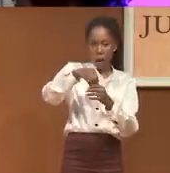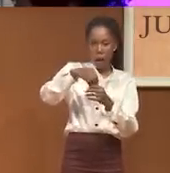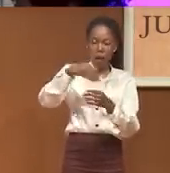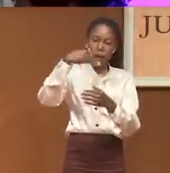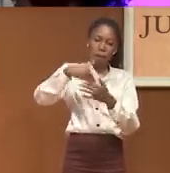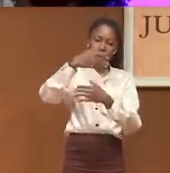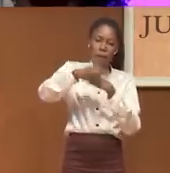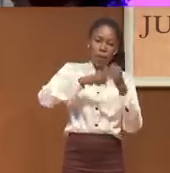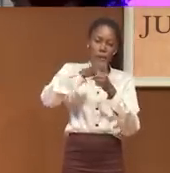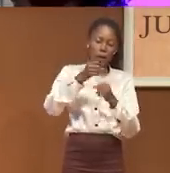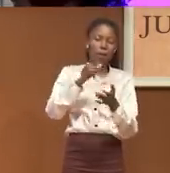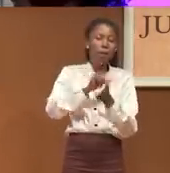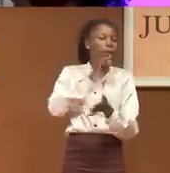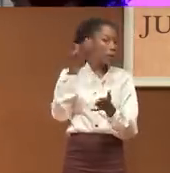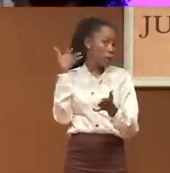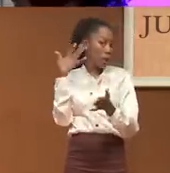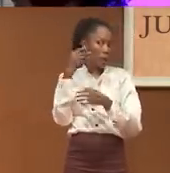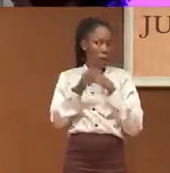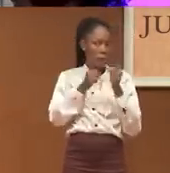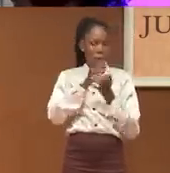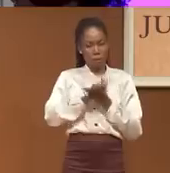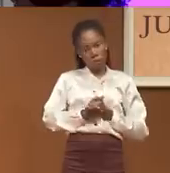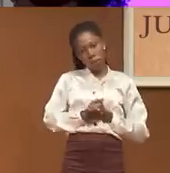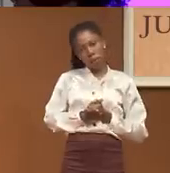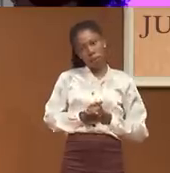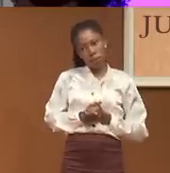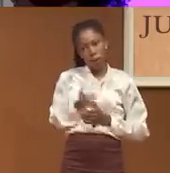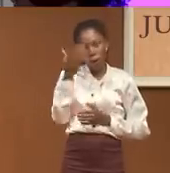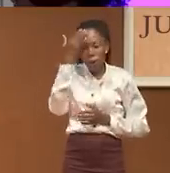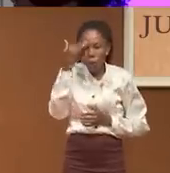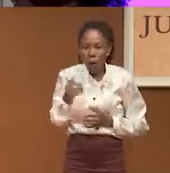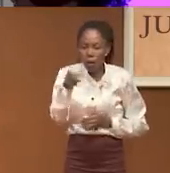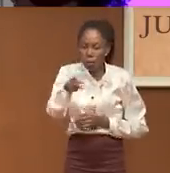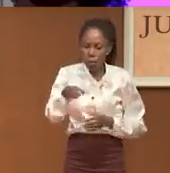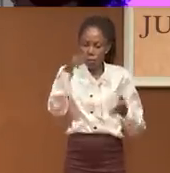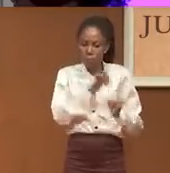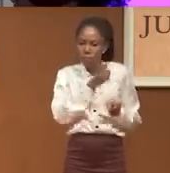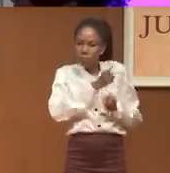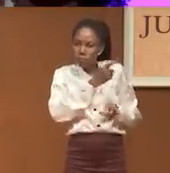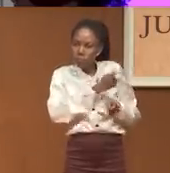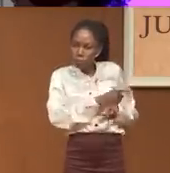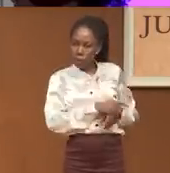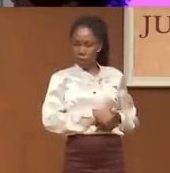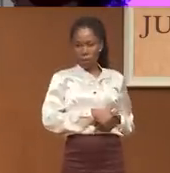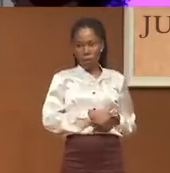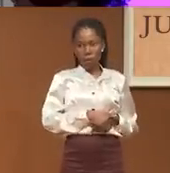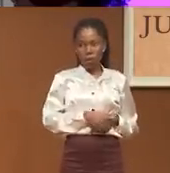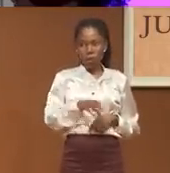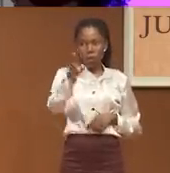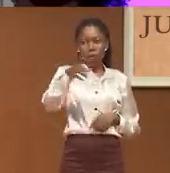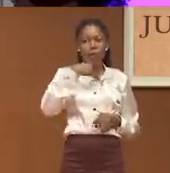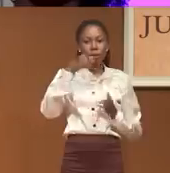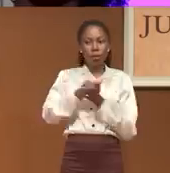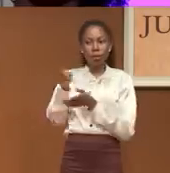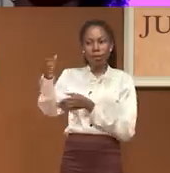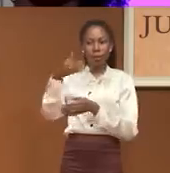The woman was even accusing him of that, why are you delaying it till March? He said he has an estate in Calabar and